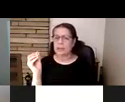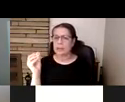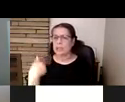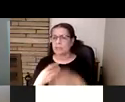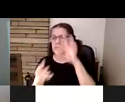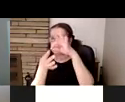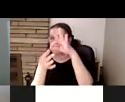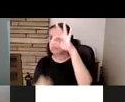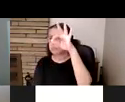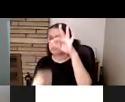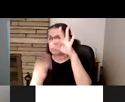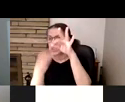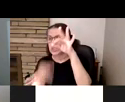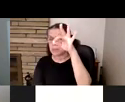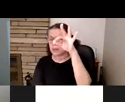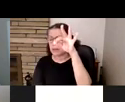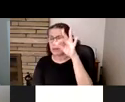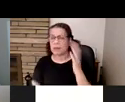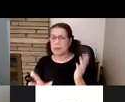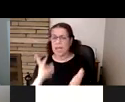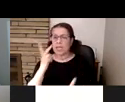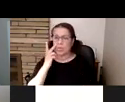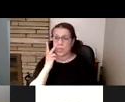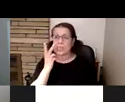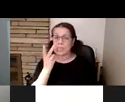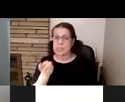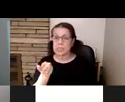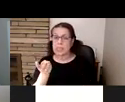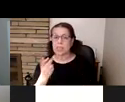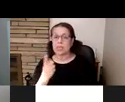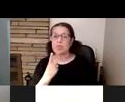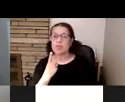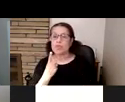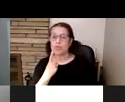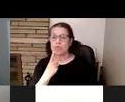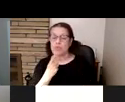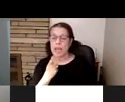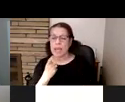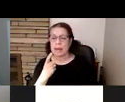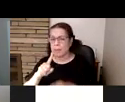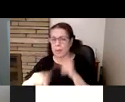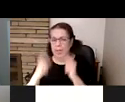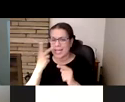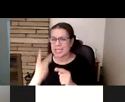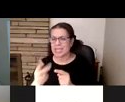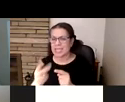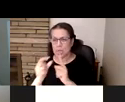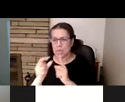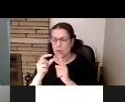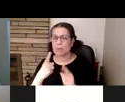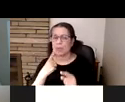streamlined device. And you can see that that red, you probably can't read the words too well, but that